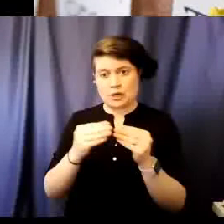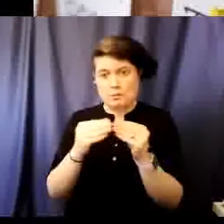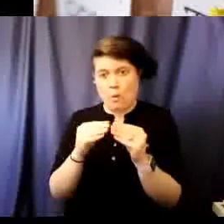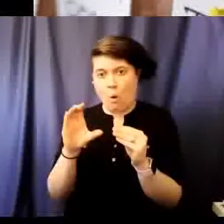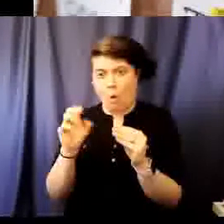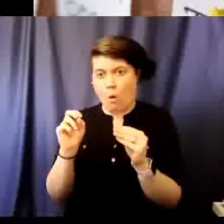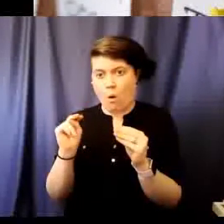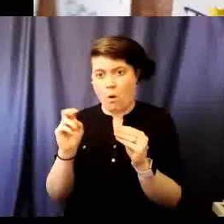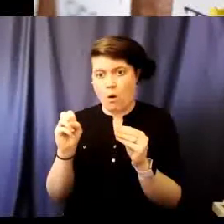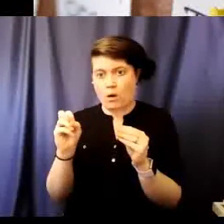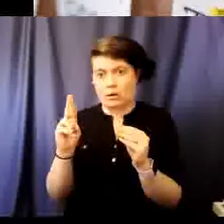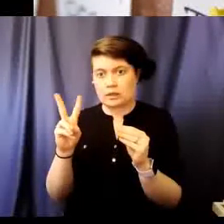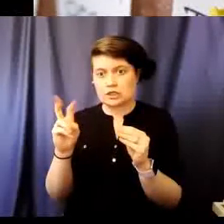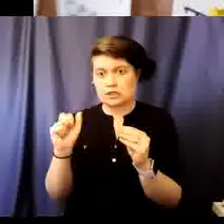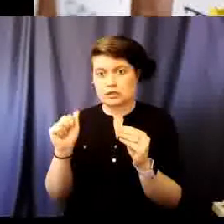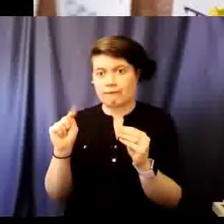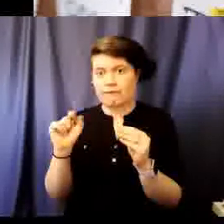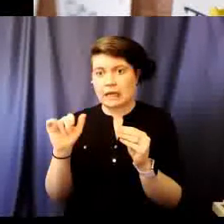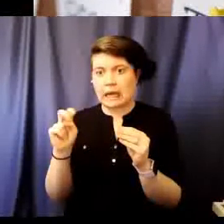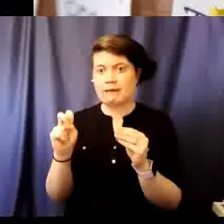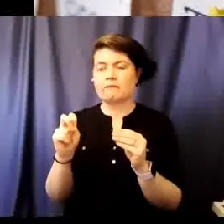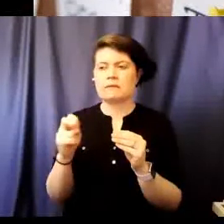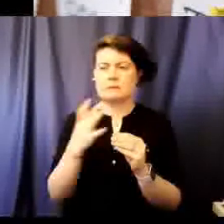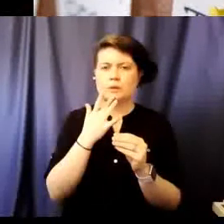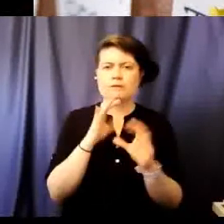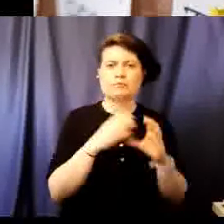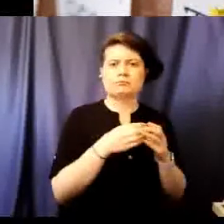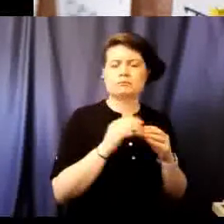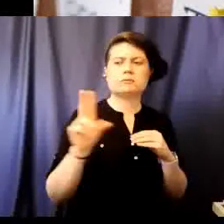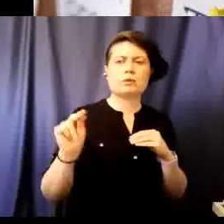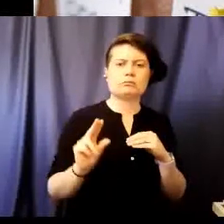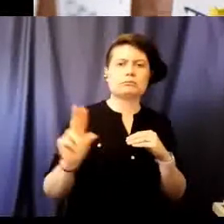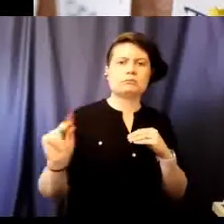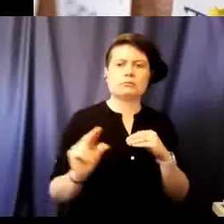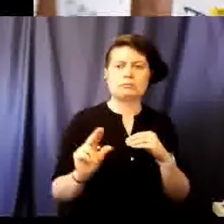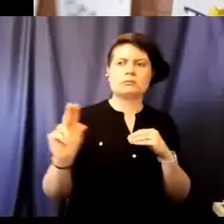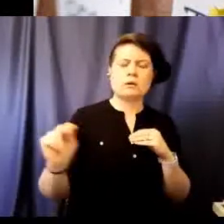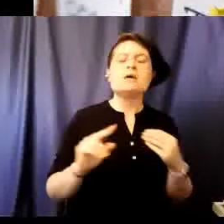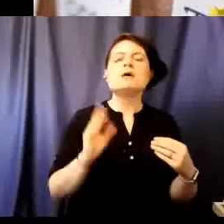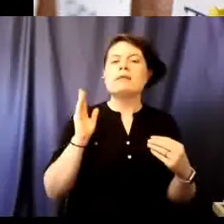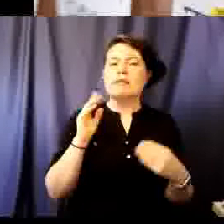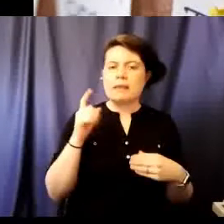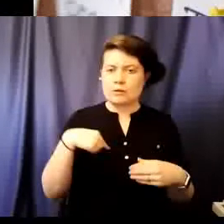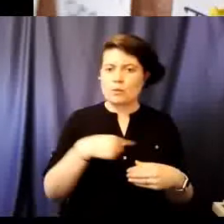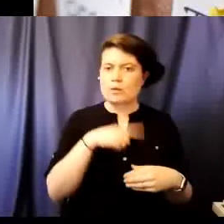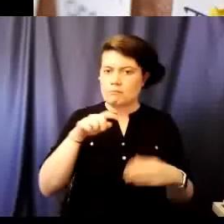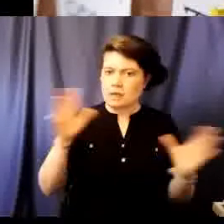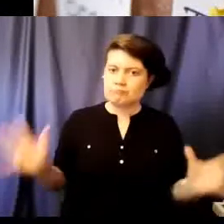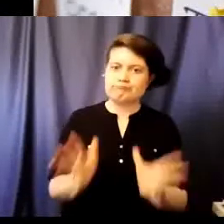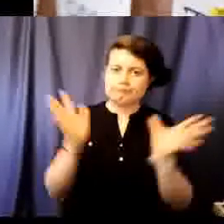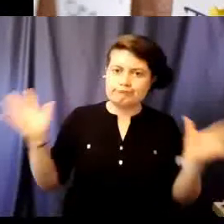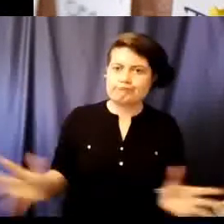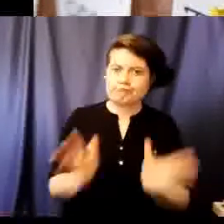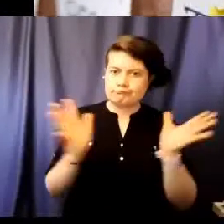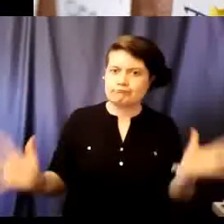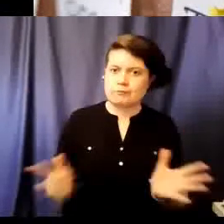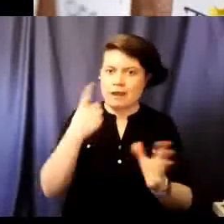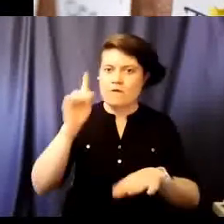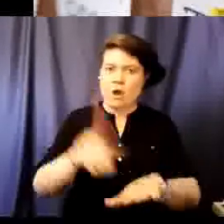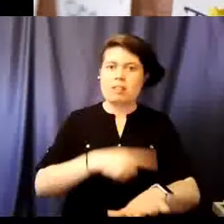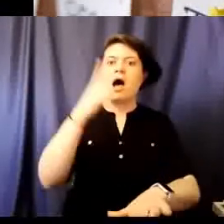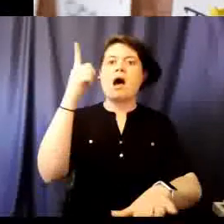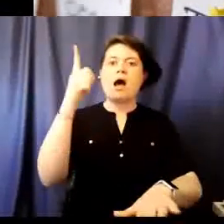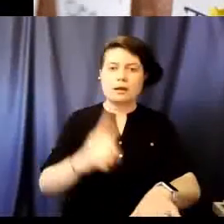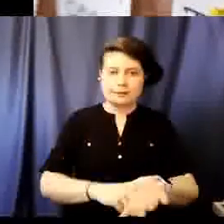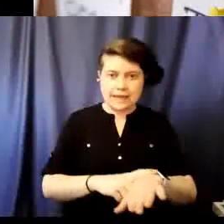do outreach for a long time before someone actually shows up to the support group. The important thing is